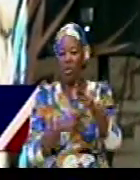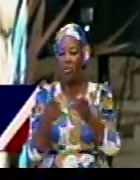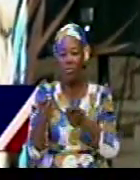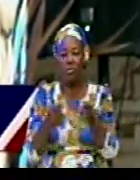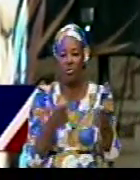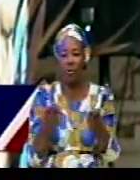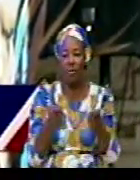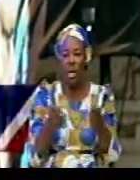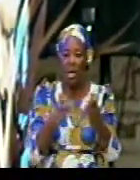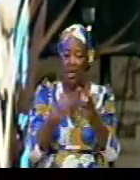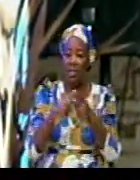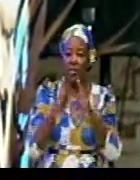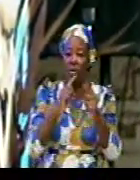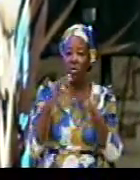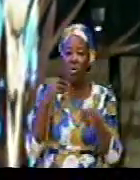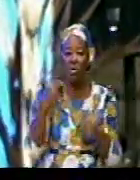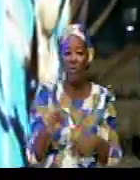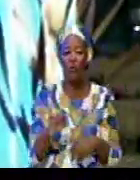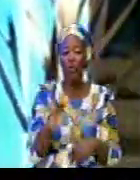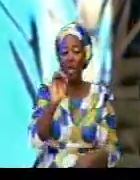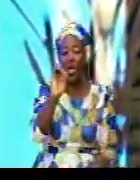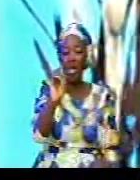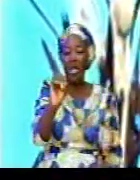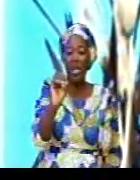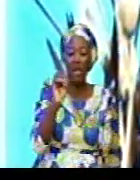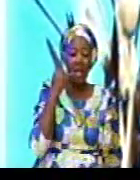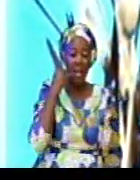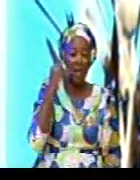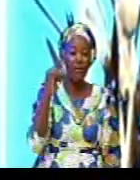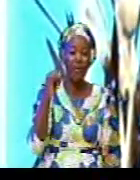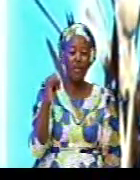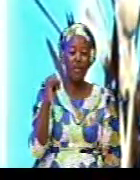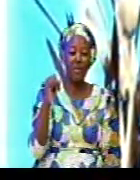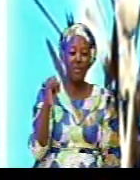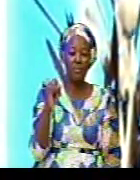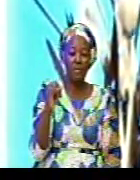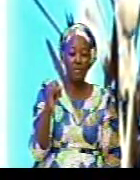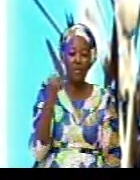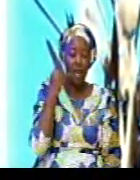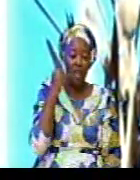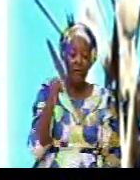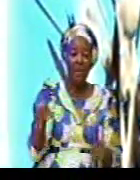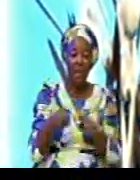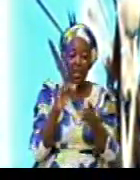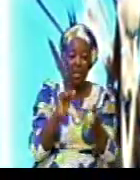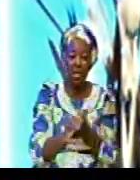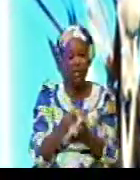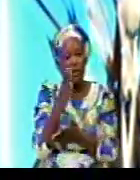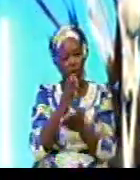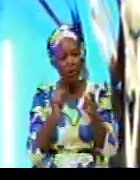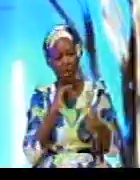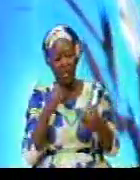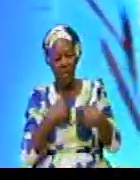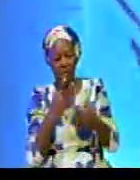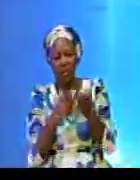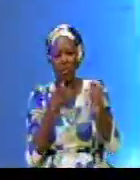under control. And then it talks of envies.